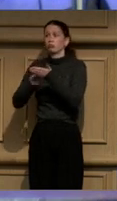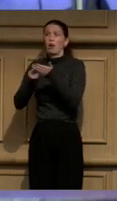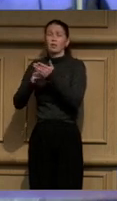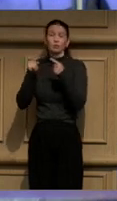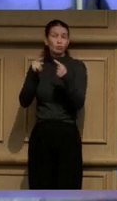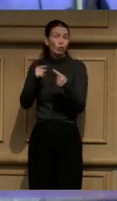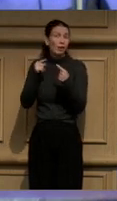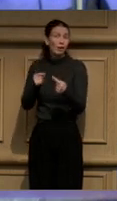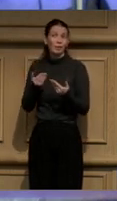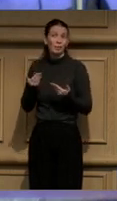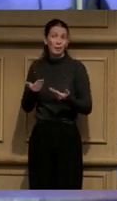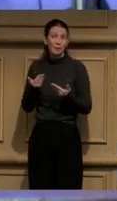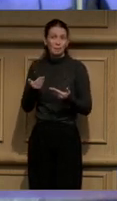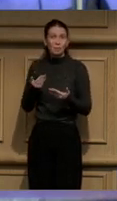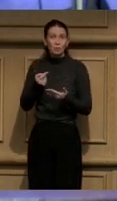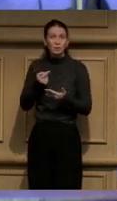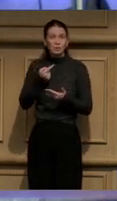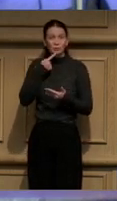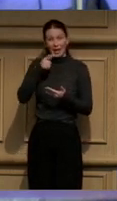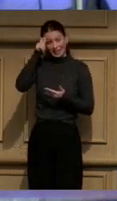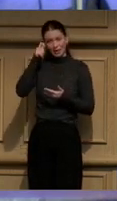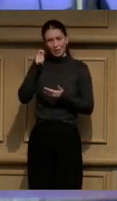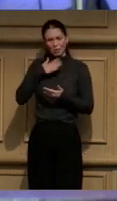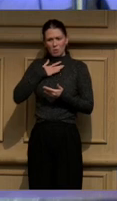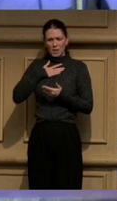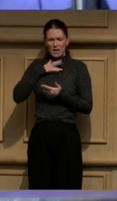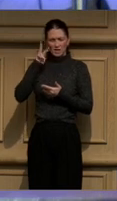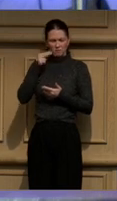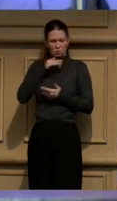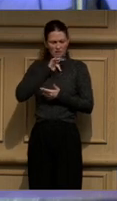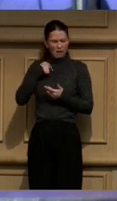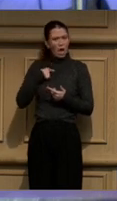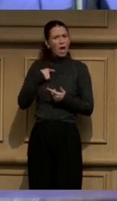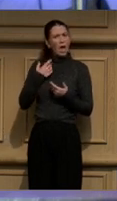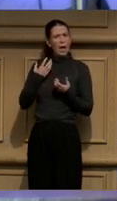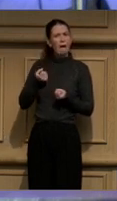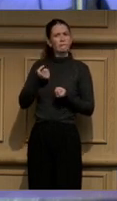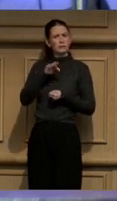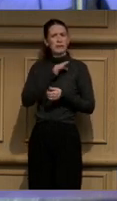we like to believe we are creatures of free will. We chose this life, you know.